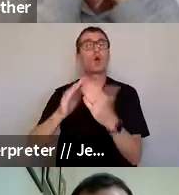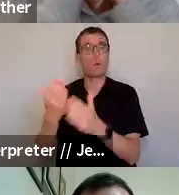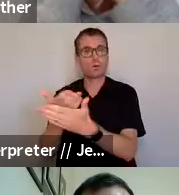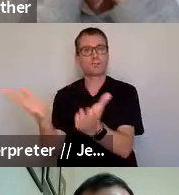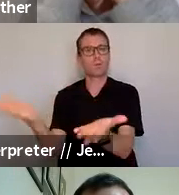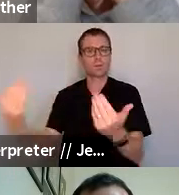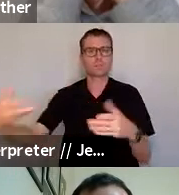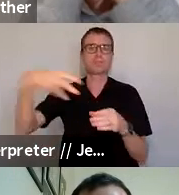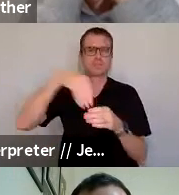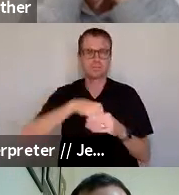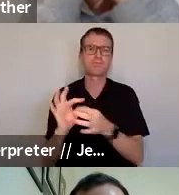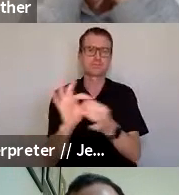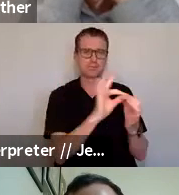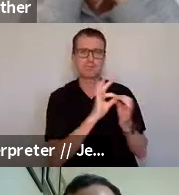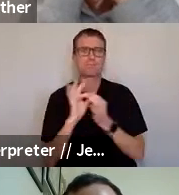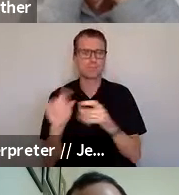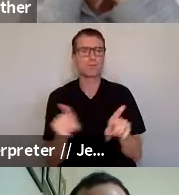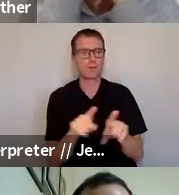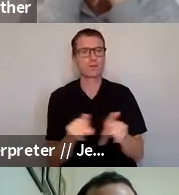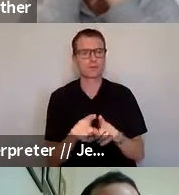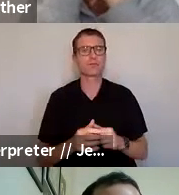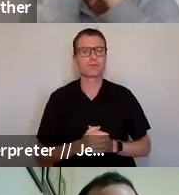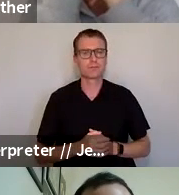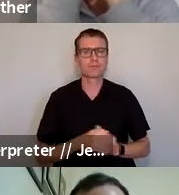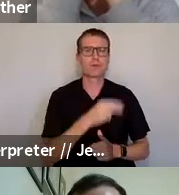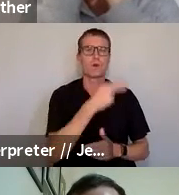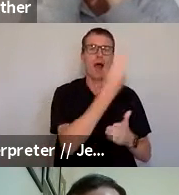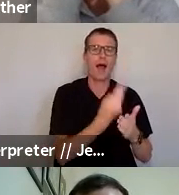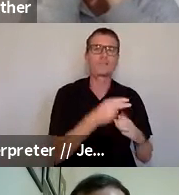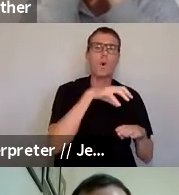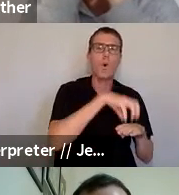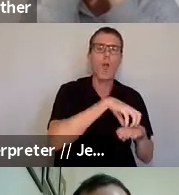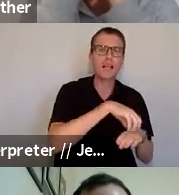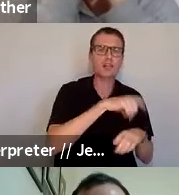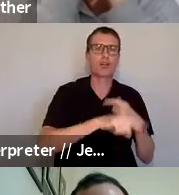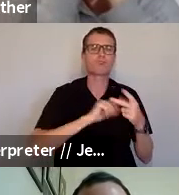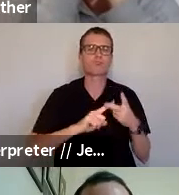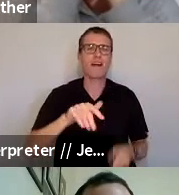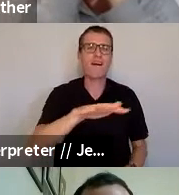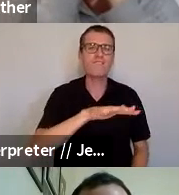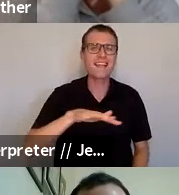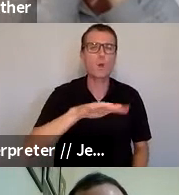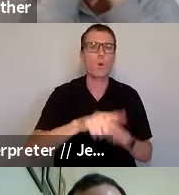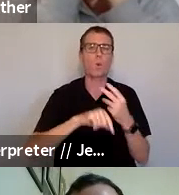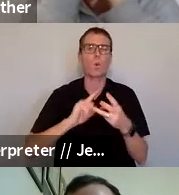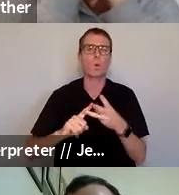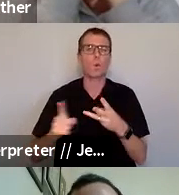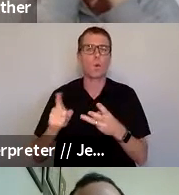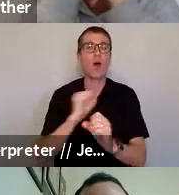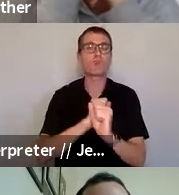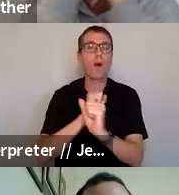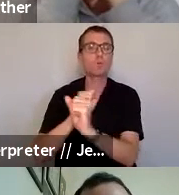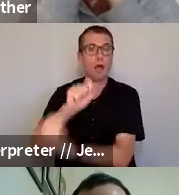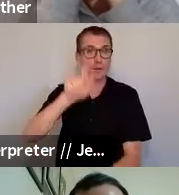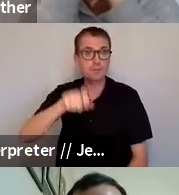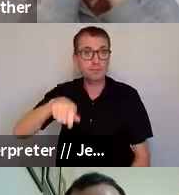encourage, is to arts organisations and venues and promoters out there, is to really connect with the communities, talk to